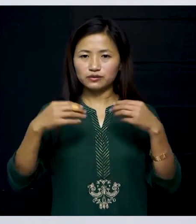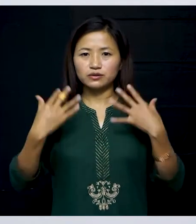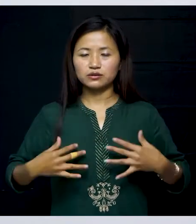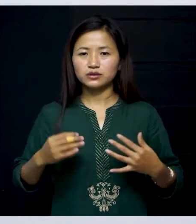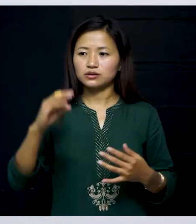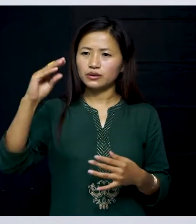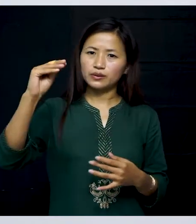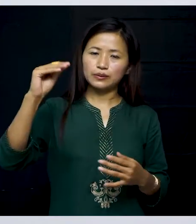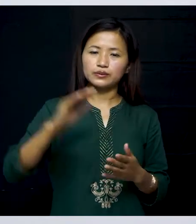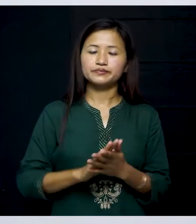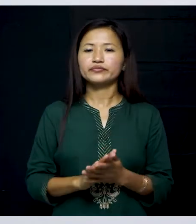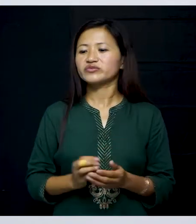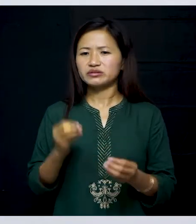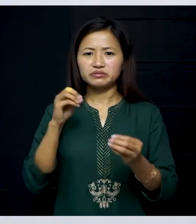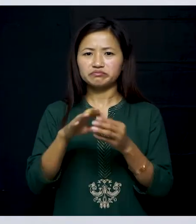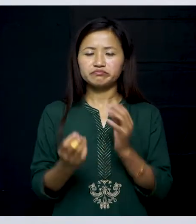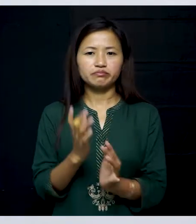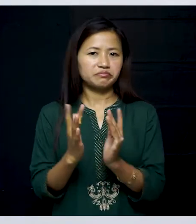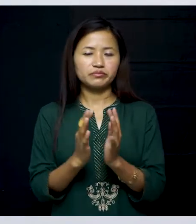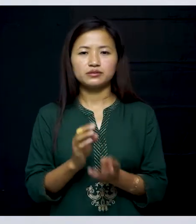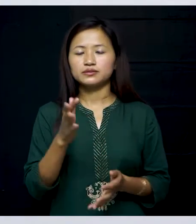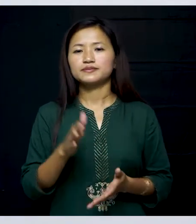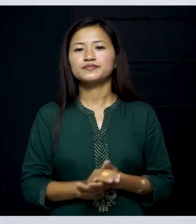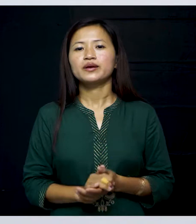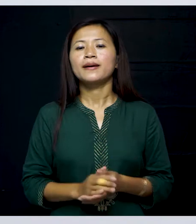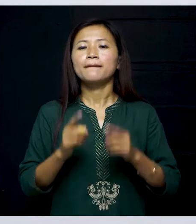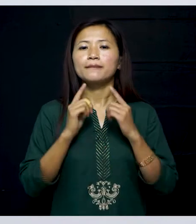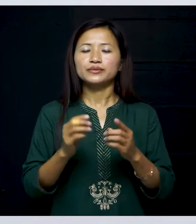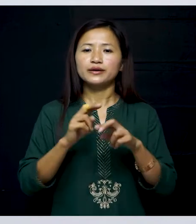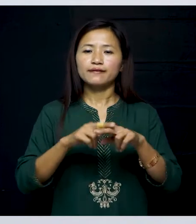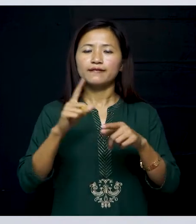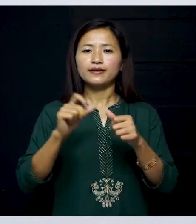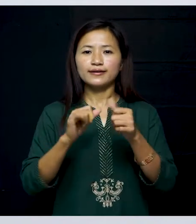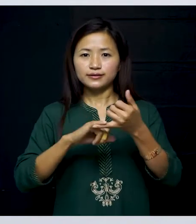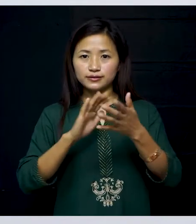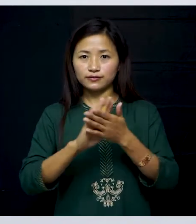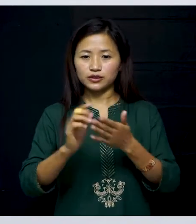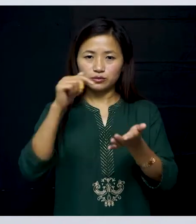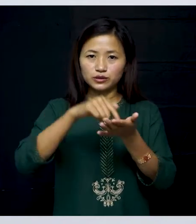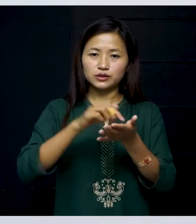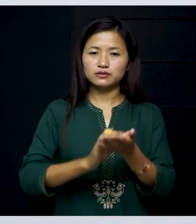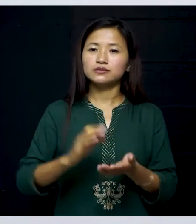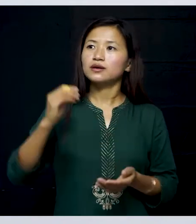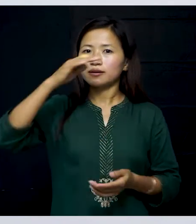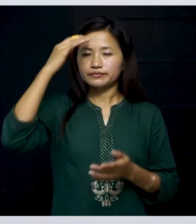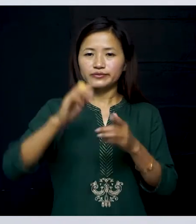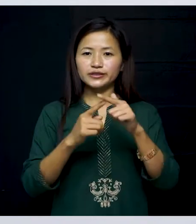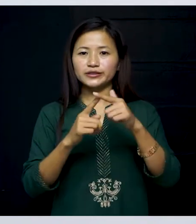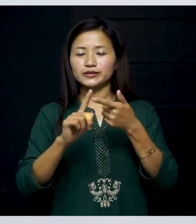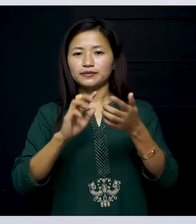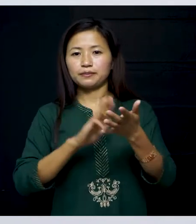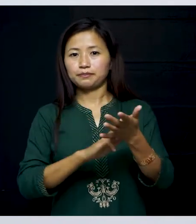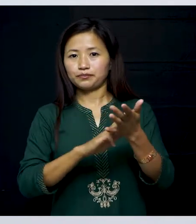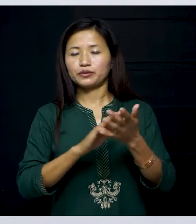burn because heat cannot be produced from there. But the flash point is the point where the temperature is right to